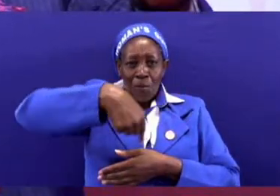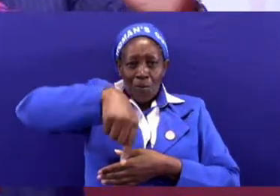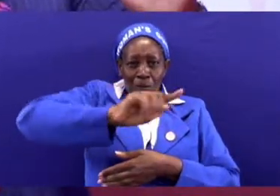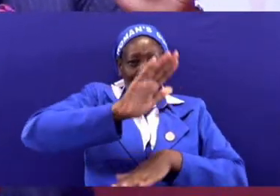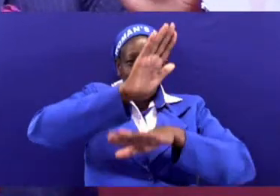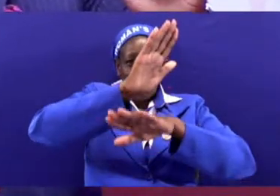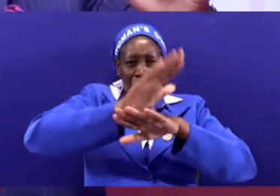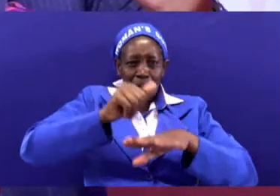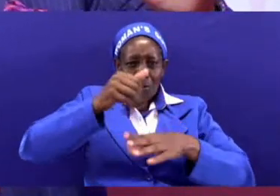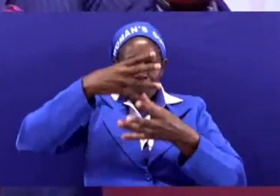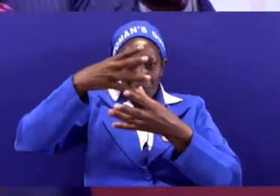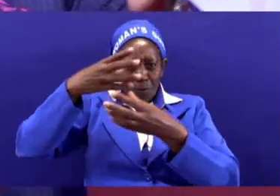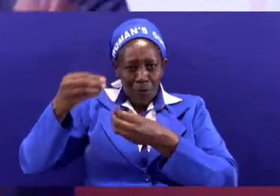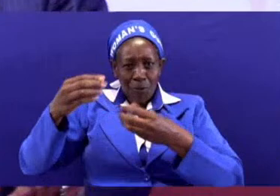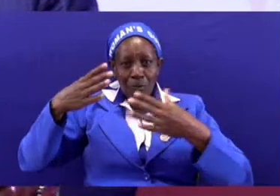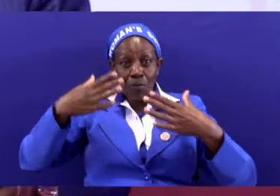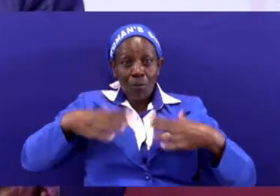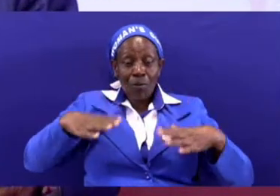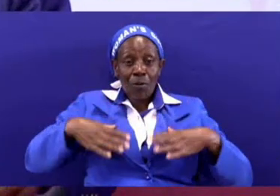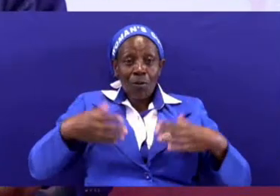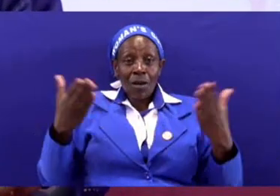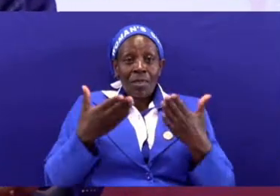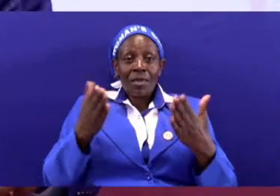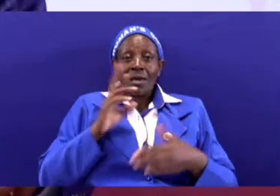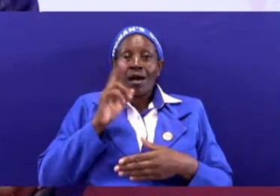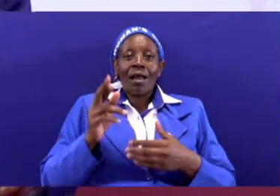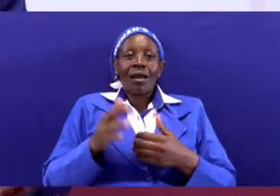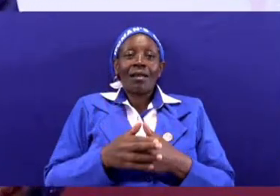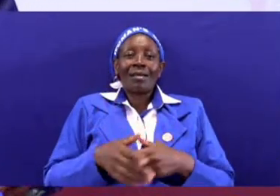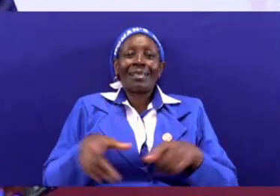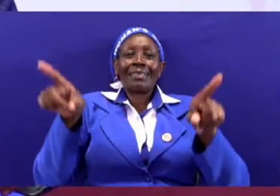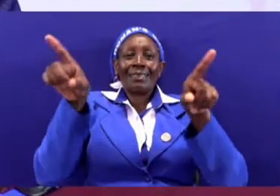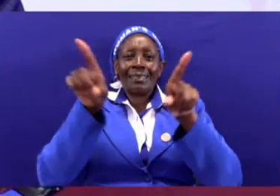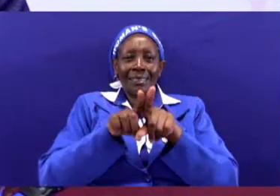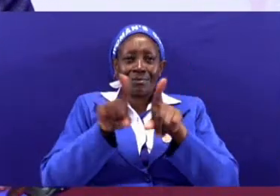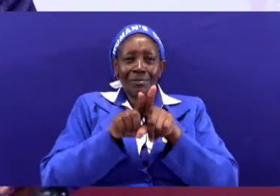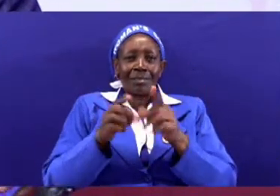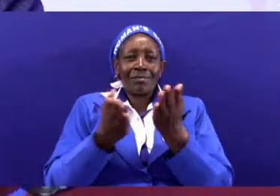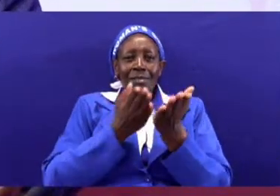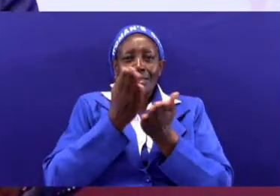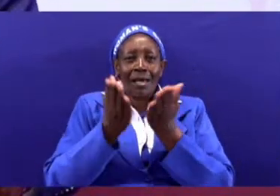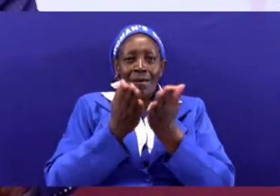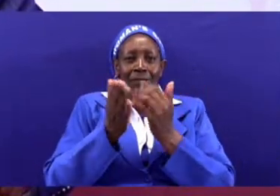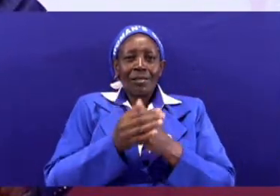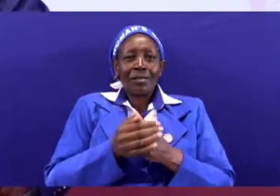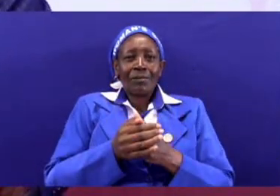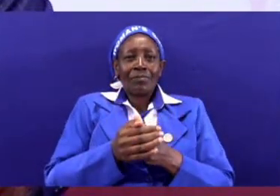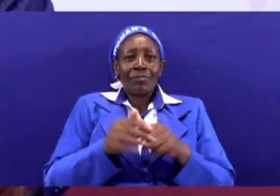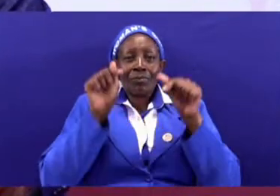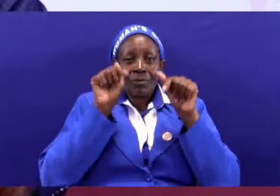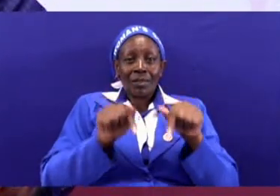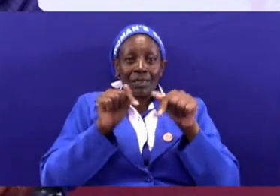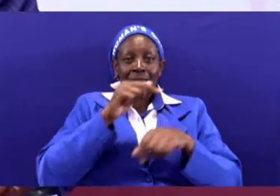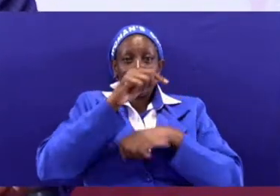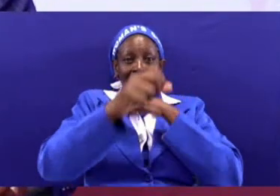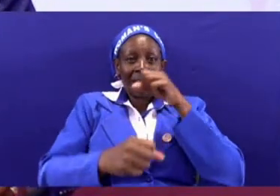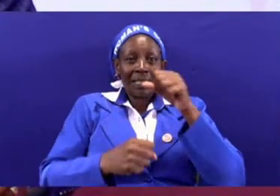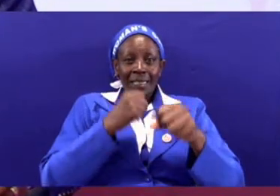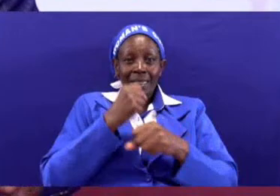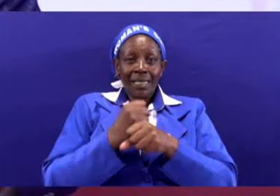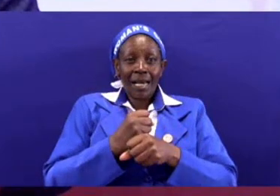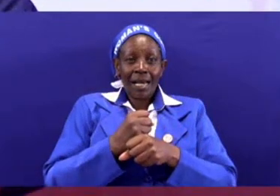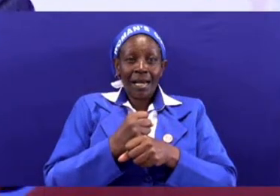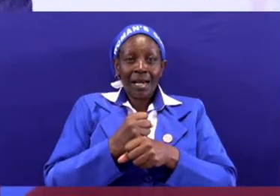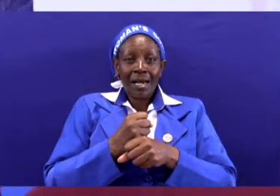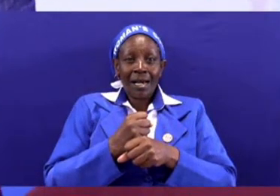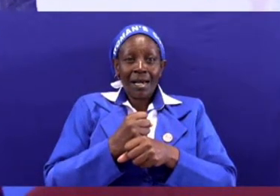people where they are. That is also ministry. I was privileged this year to be invited to contribute to what is